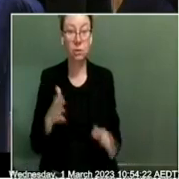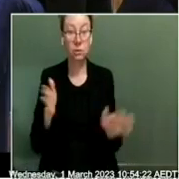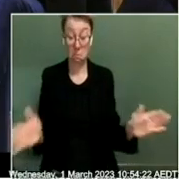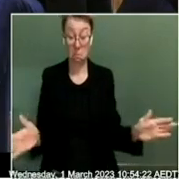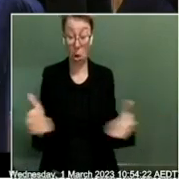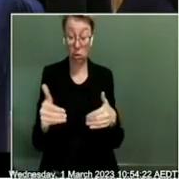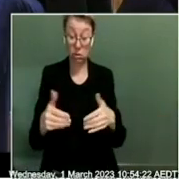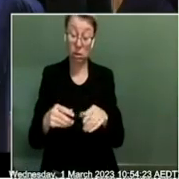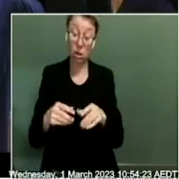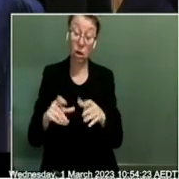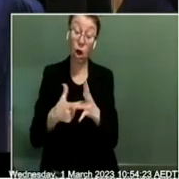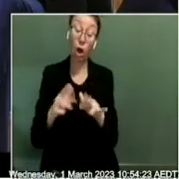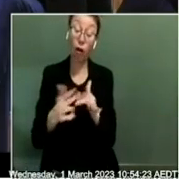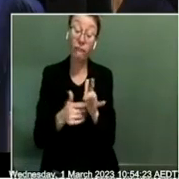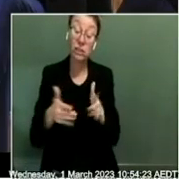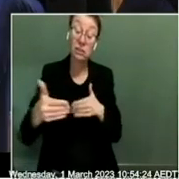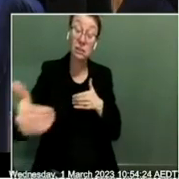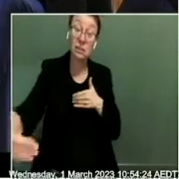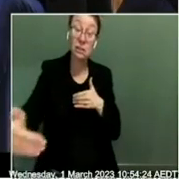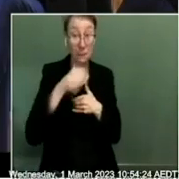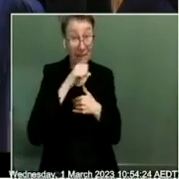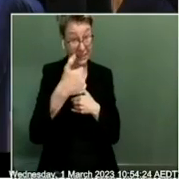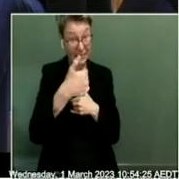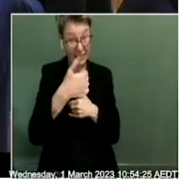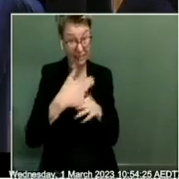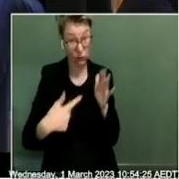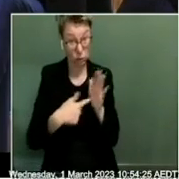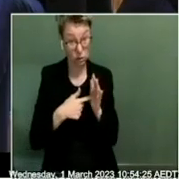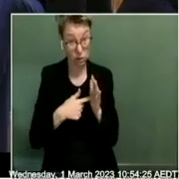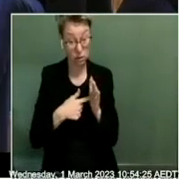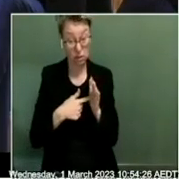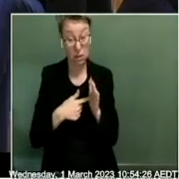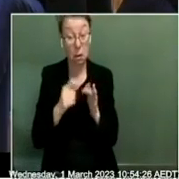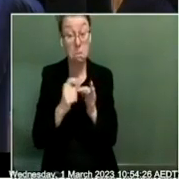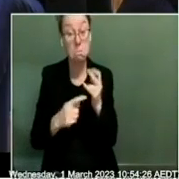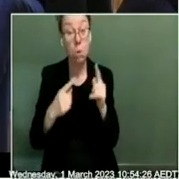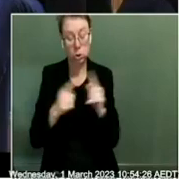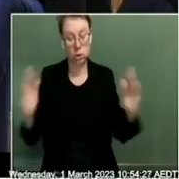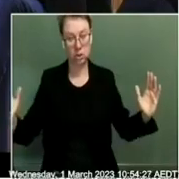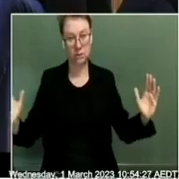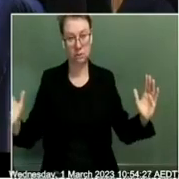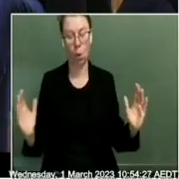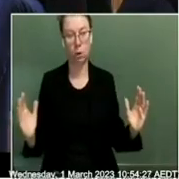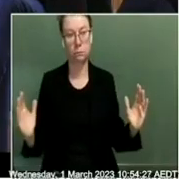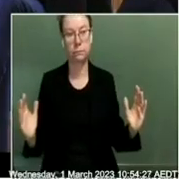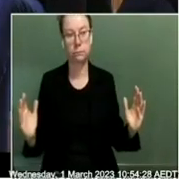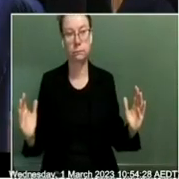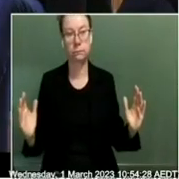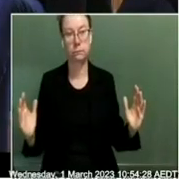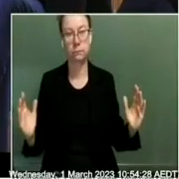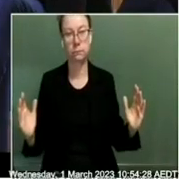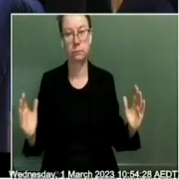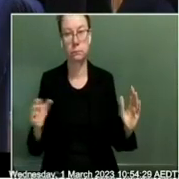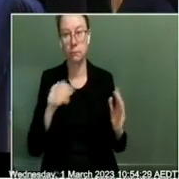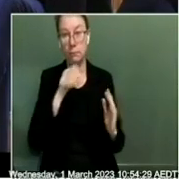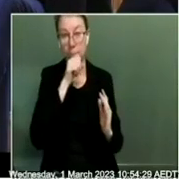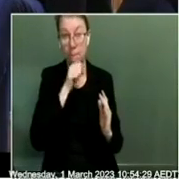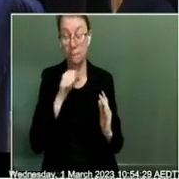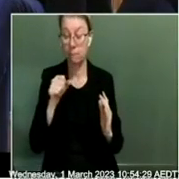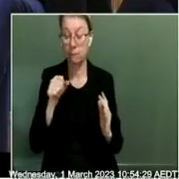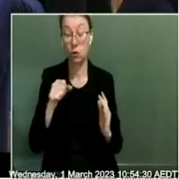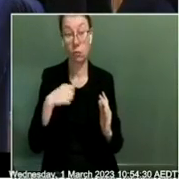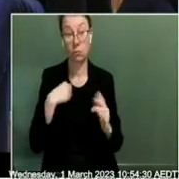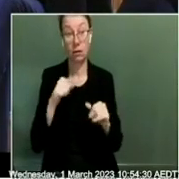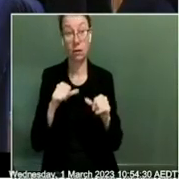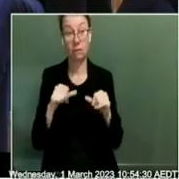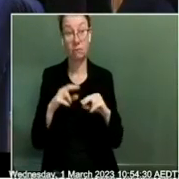man, mm-hmm. and so he once he removed him from the box, he was sawed,